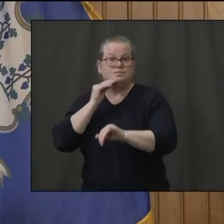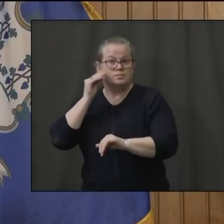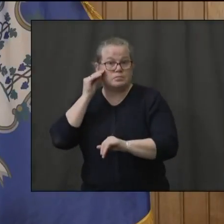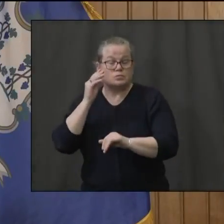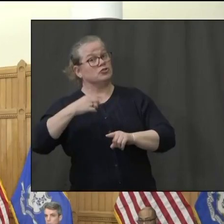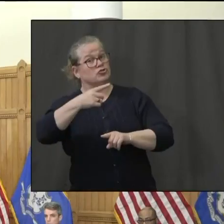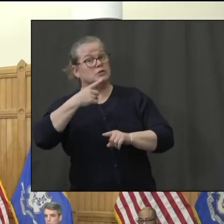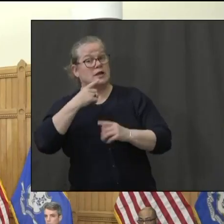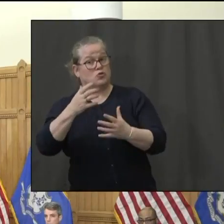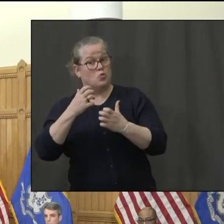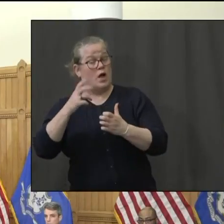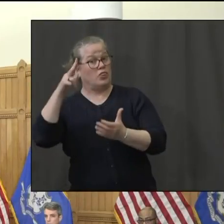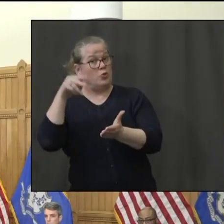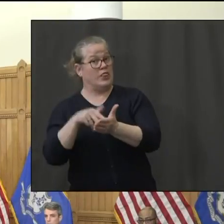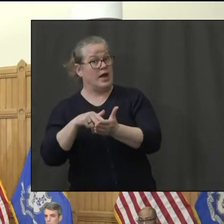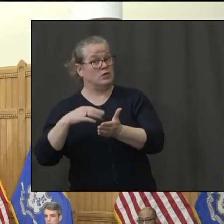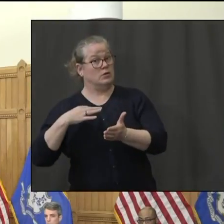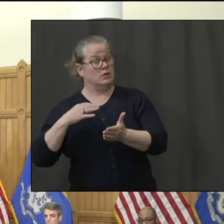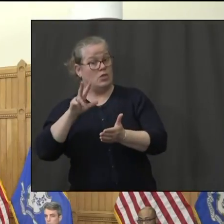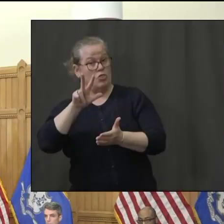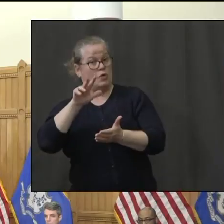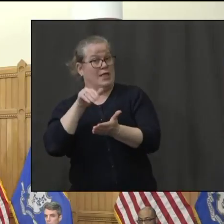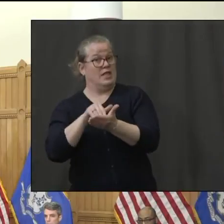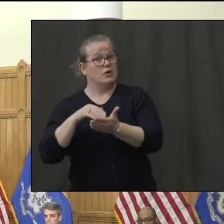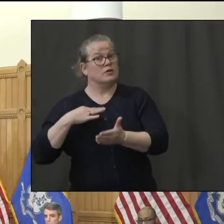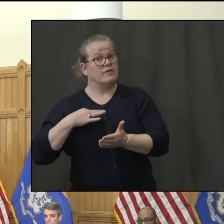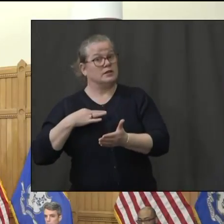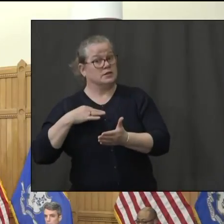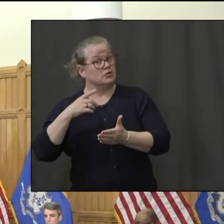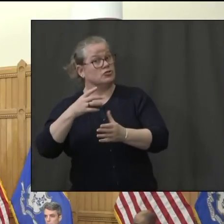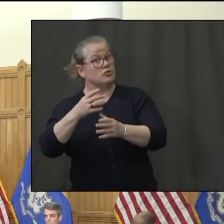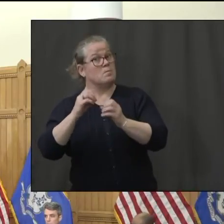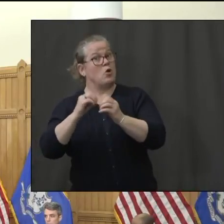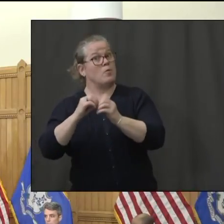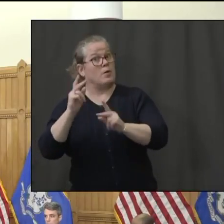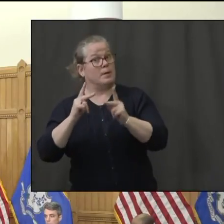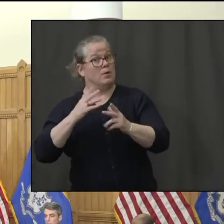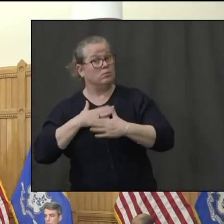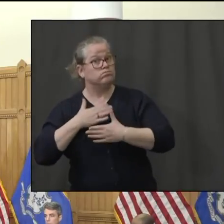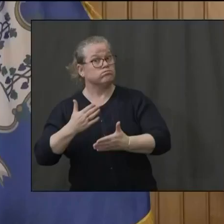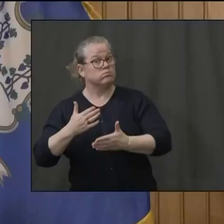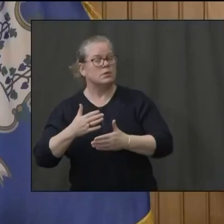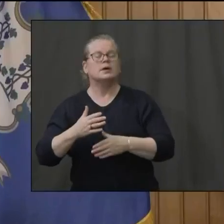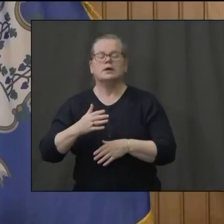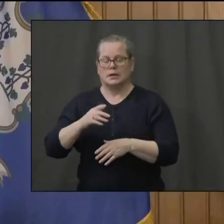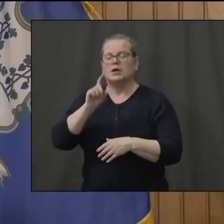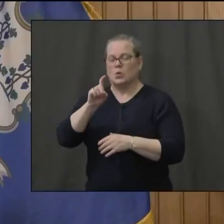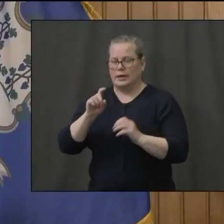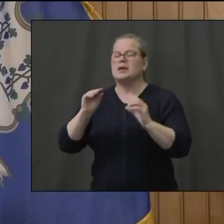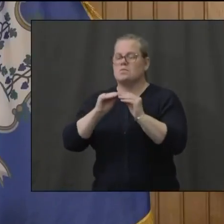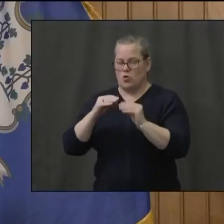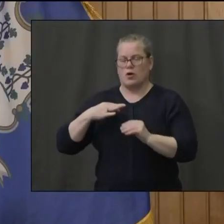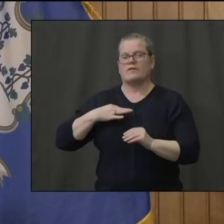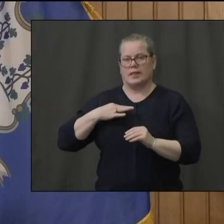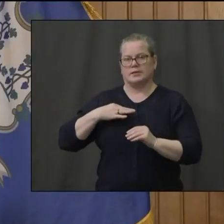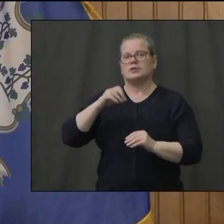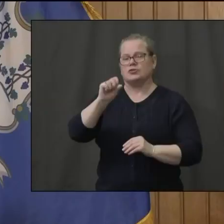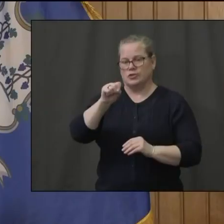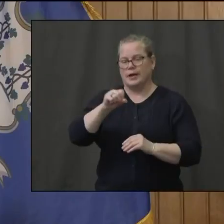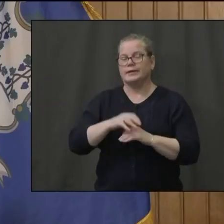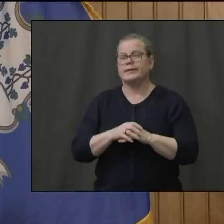the outbreak, stressing volunteers can be everyday people. Yeah, we do need more volunteers. We particularly now need